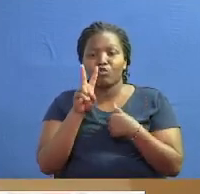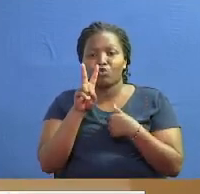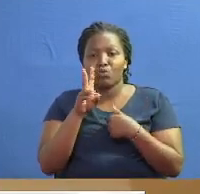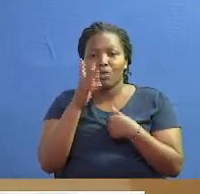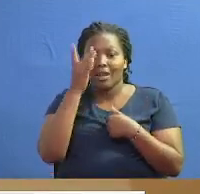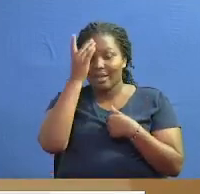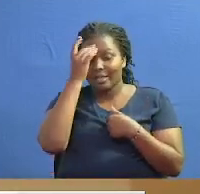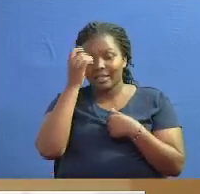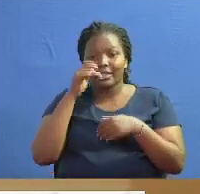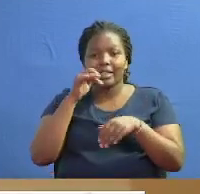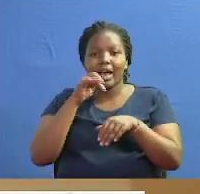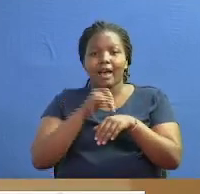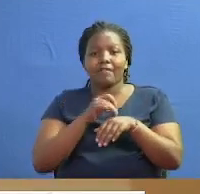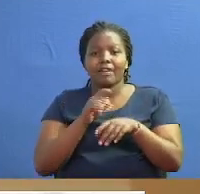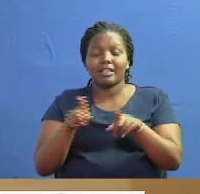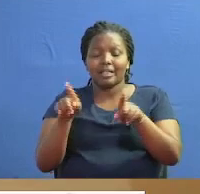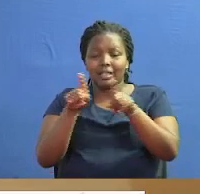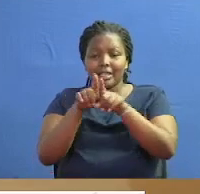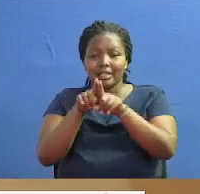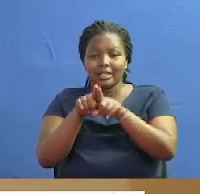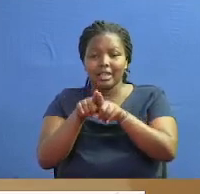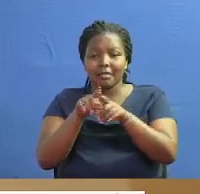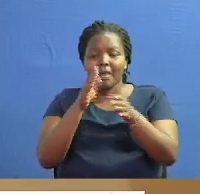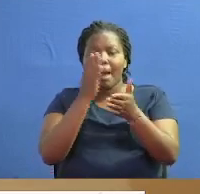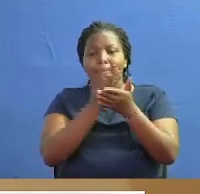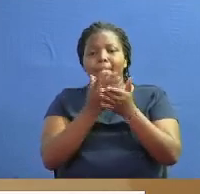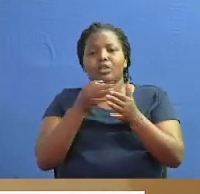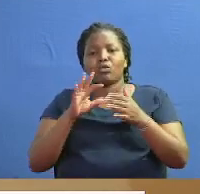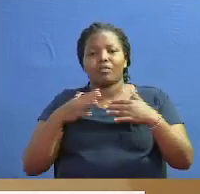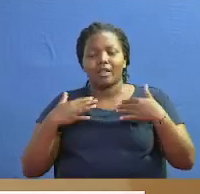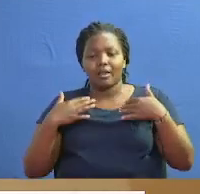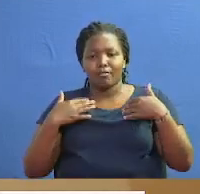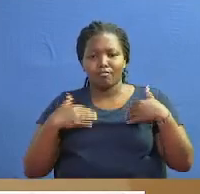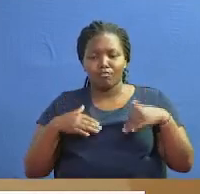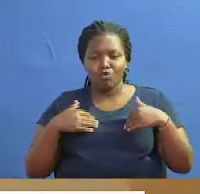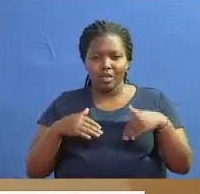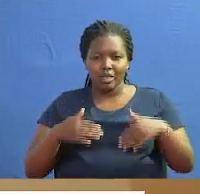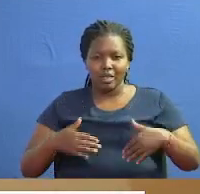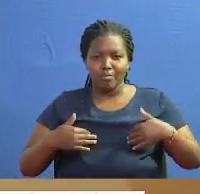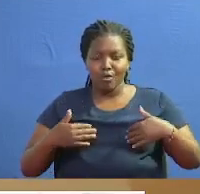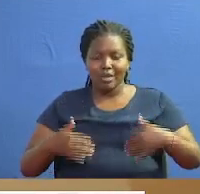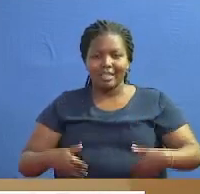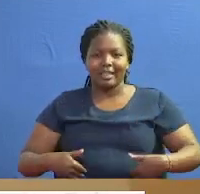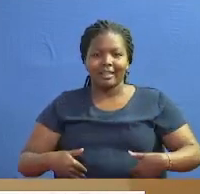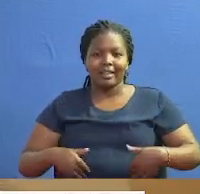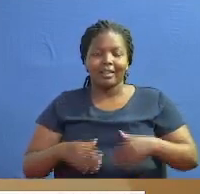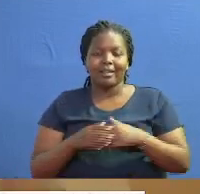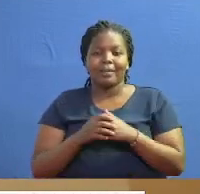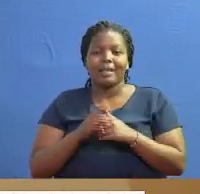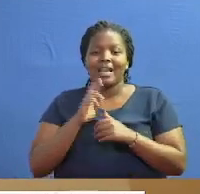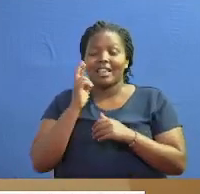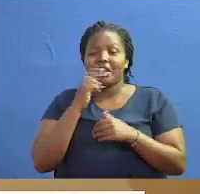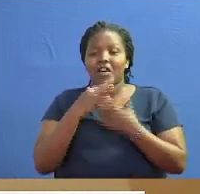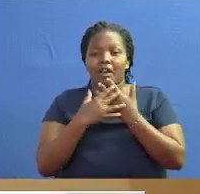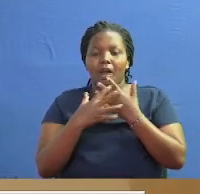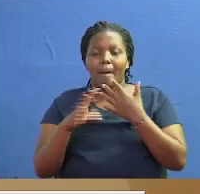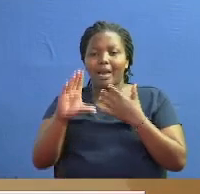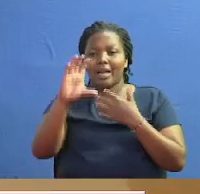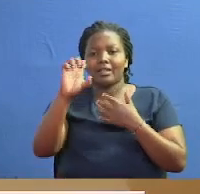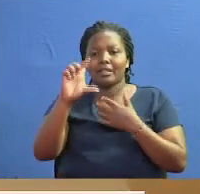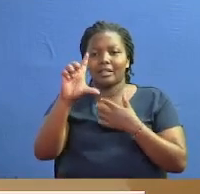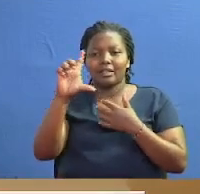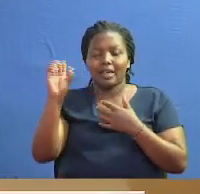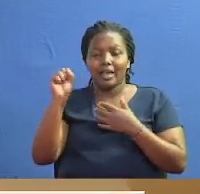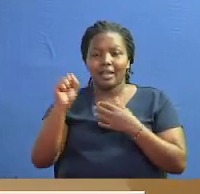diseases that are affecting the same part of the body, the red blood cell. The red blood cell is the part of the blood that